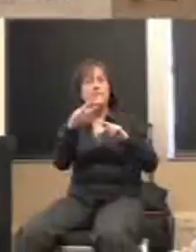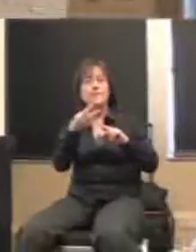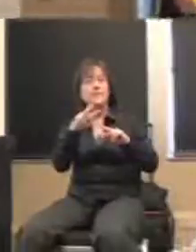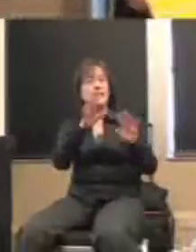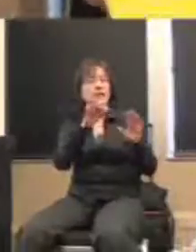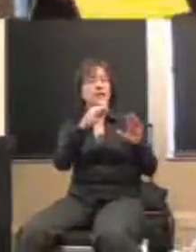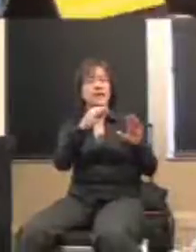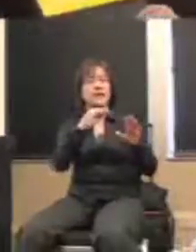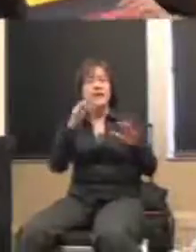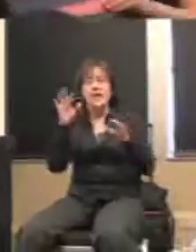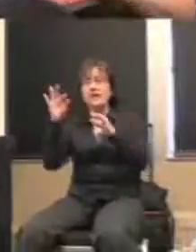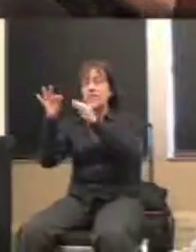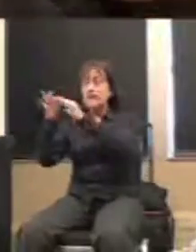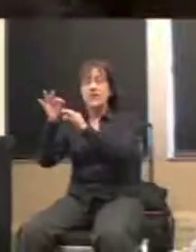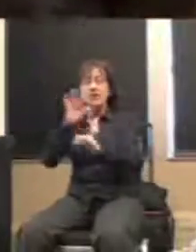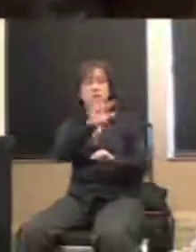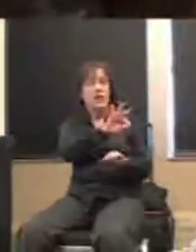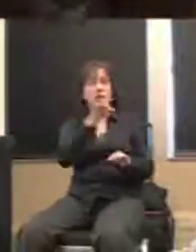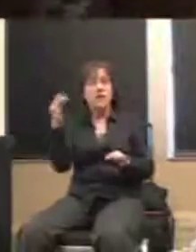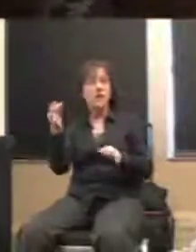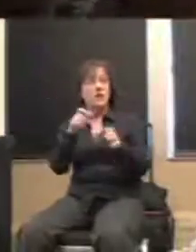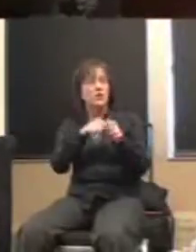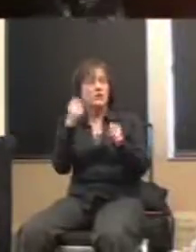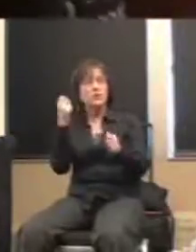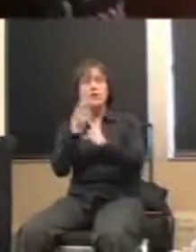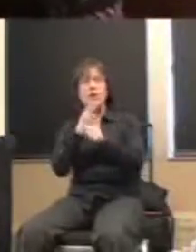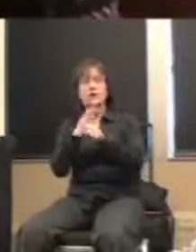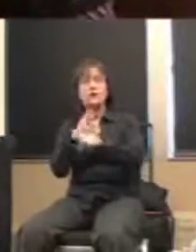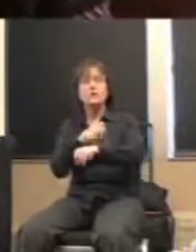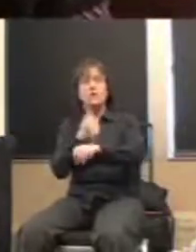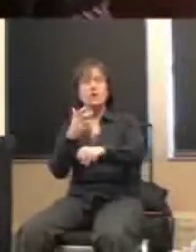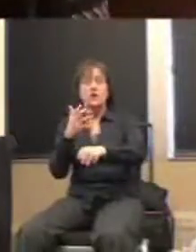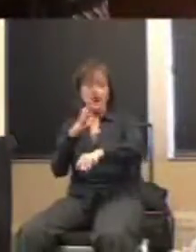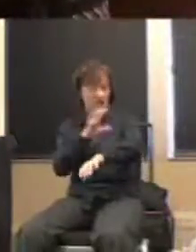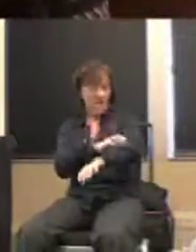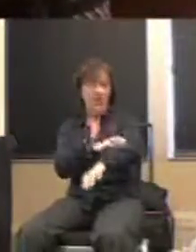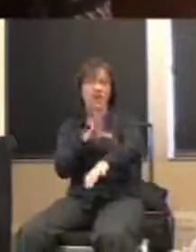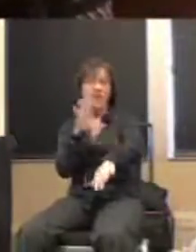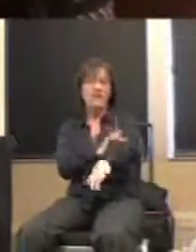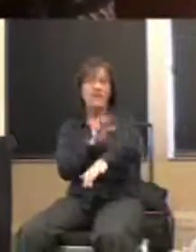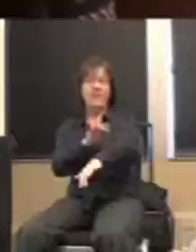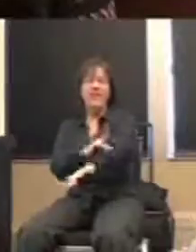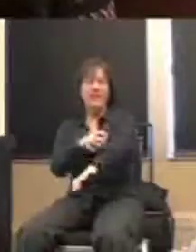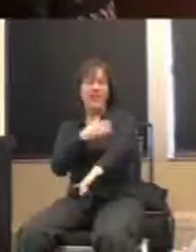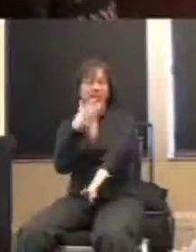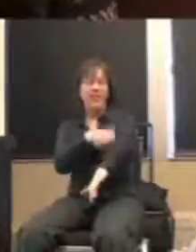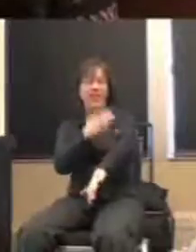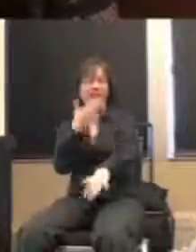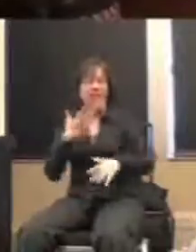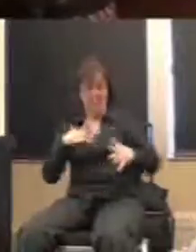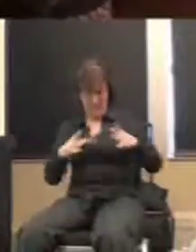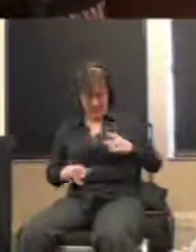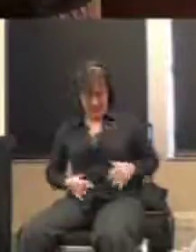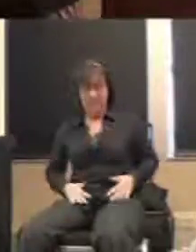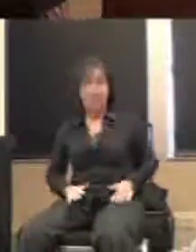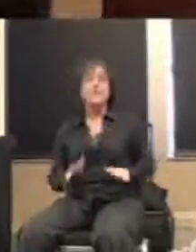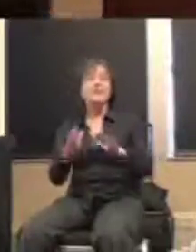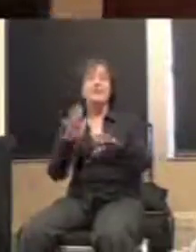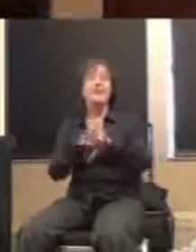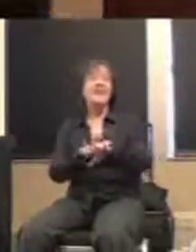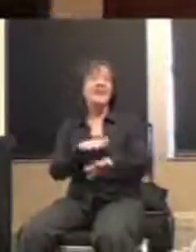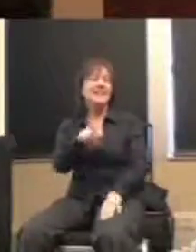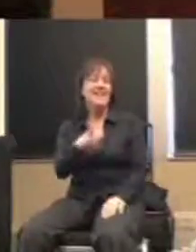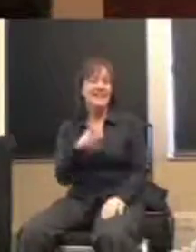hard on the back of here, in winter when we're wearing sweaters or scarves, you're going to end up wearing all of your icons. They will stick to you and